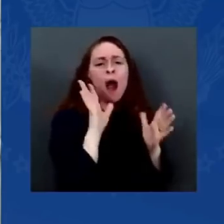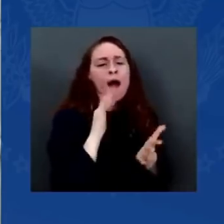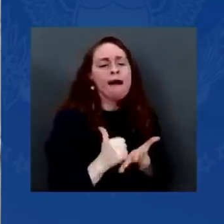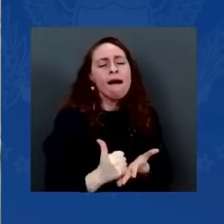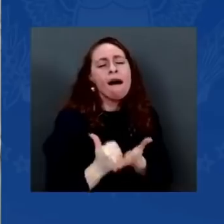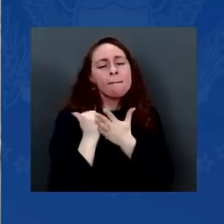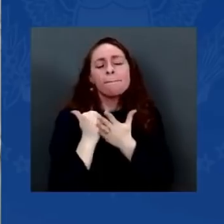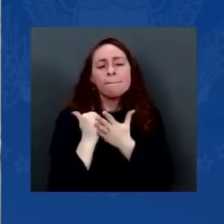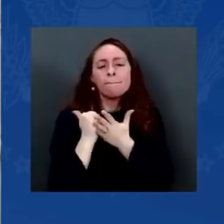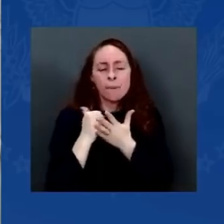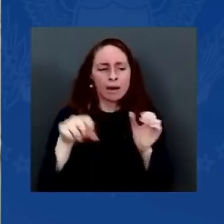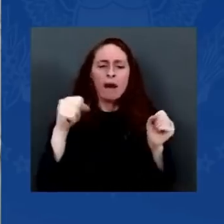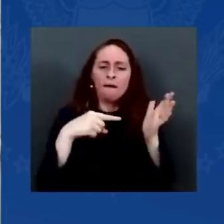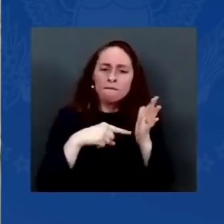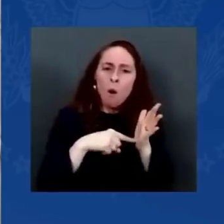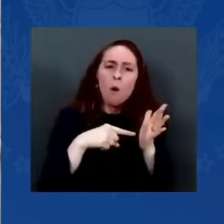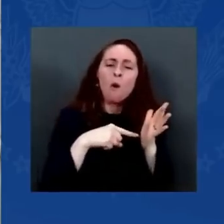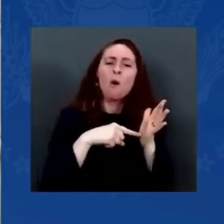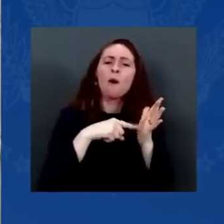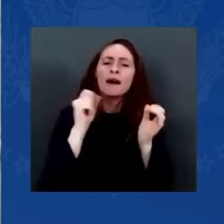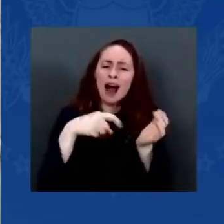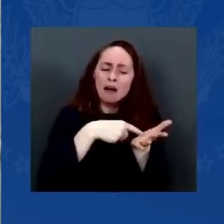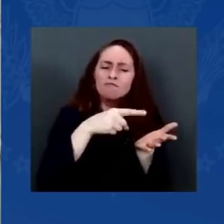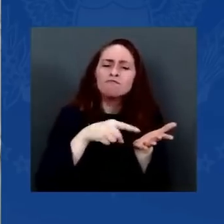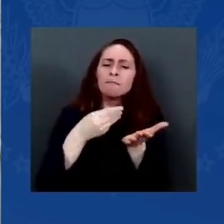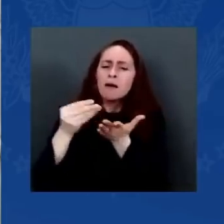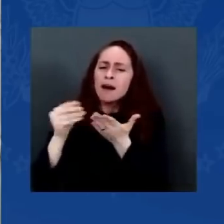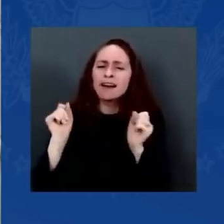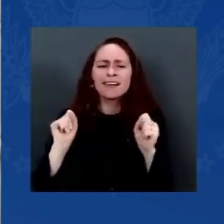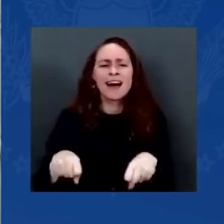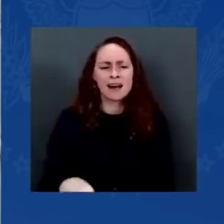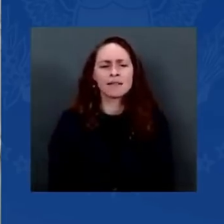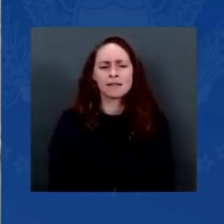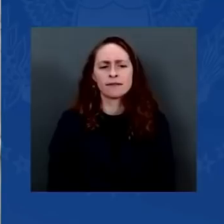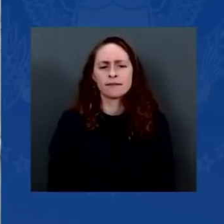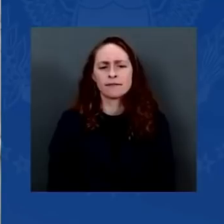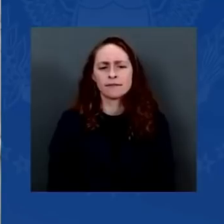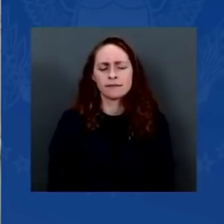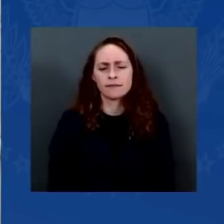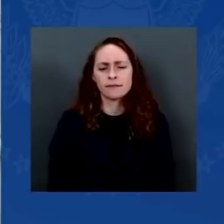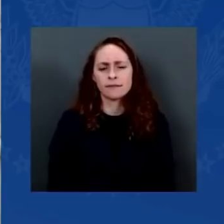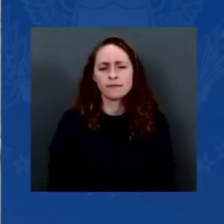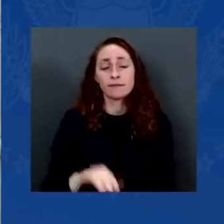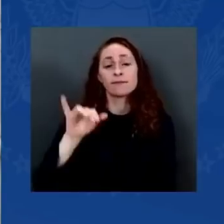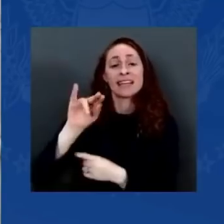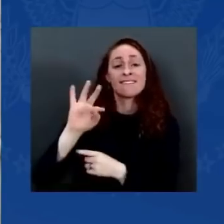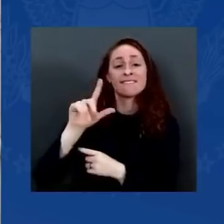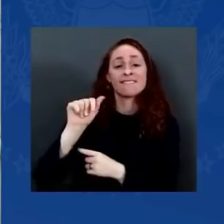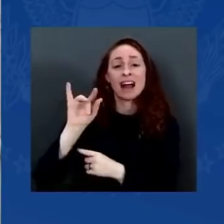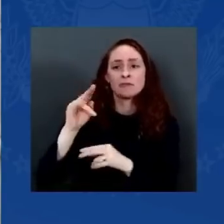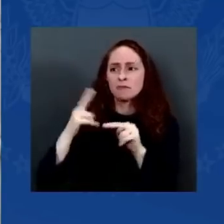reduce their costs. What's inflation? Having to pay more than the money you have because things have gone